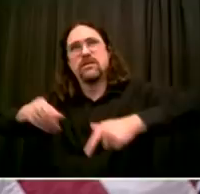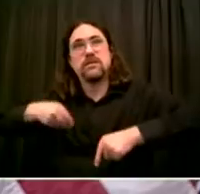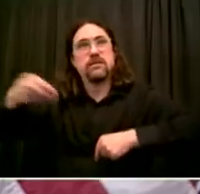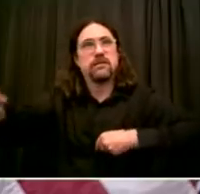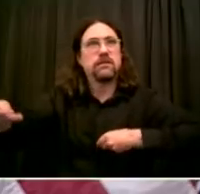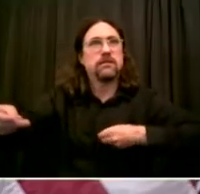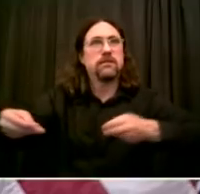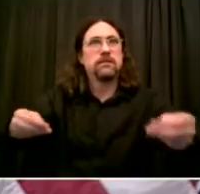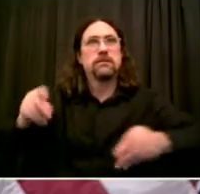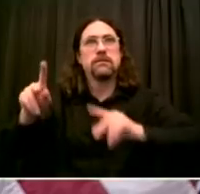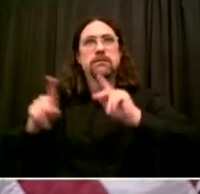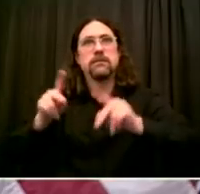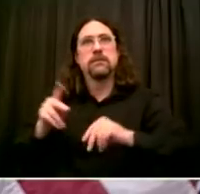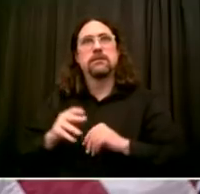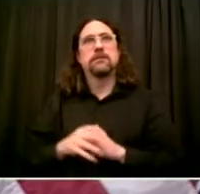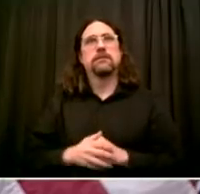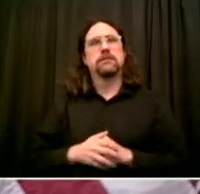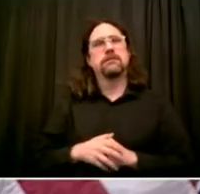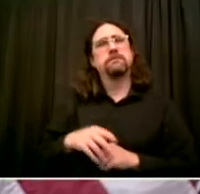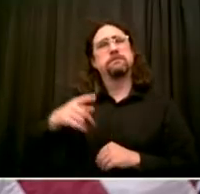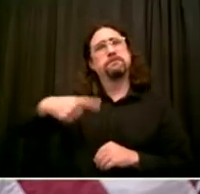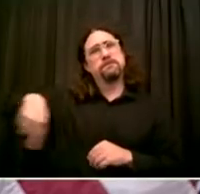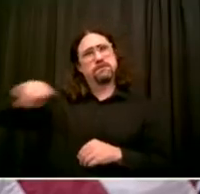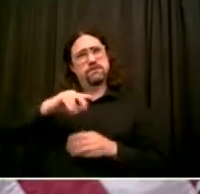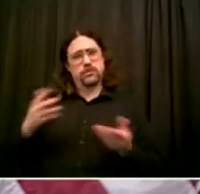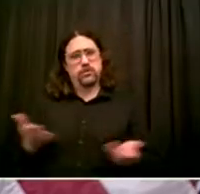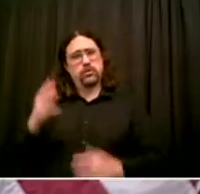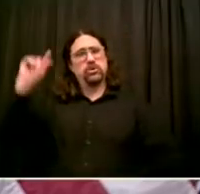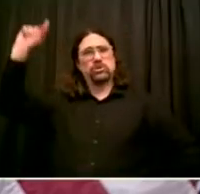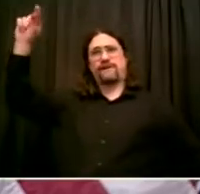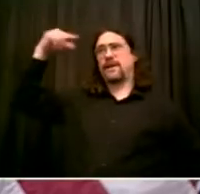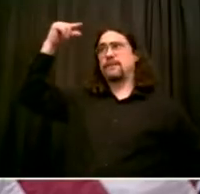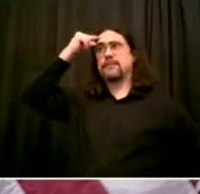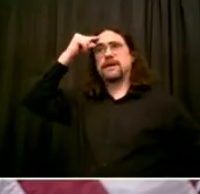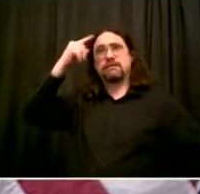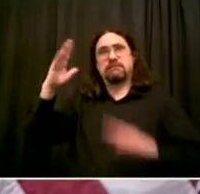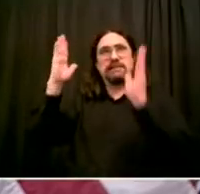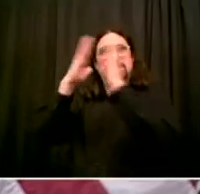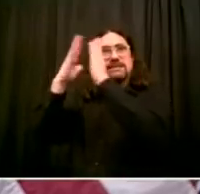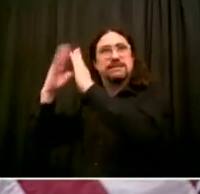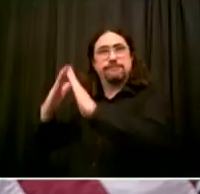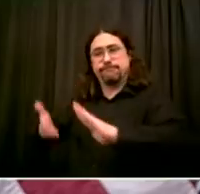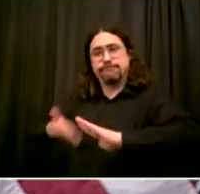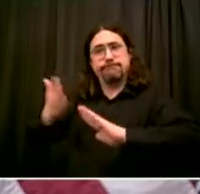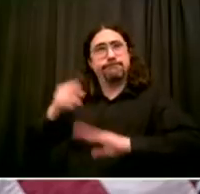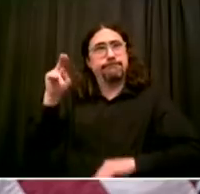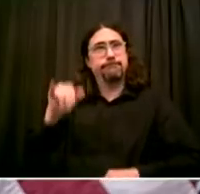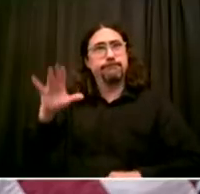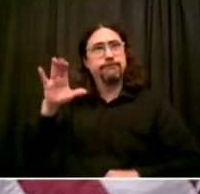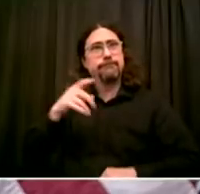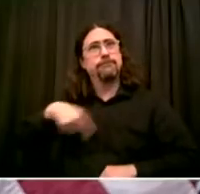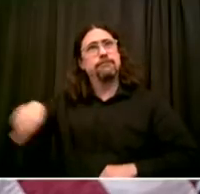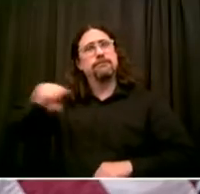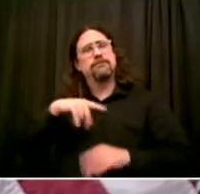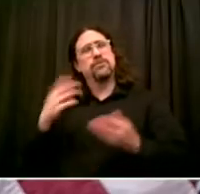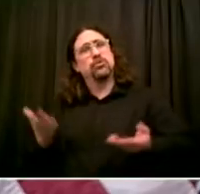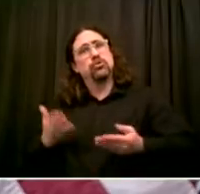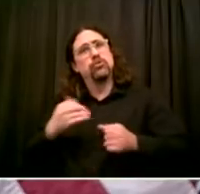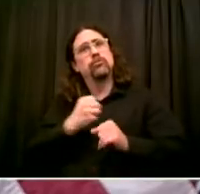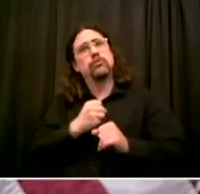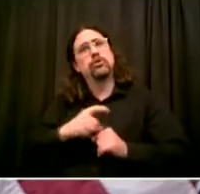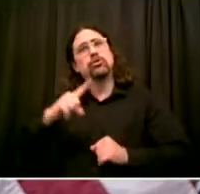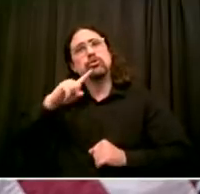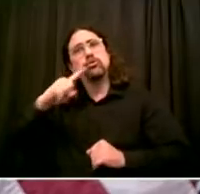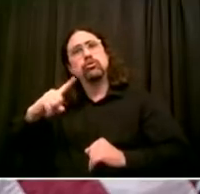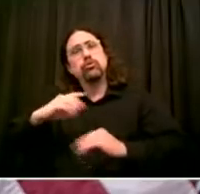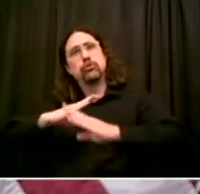home, well, okay, then you still need help, right? You need to make sure you're getting